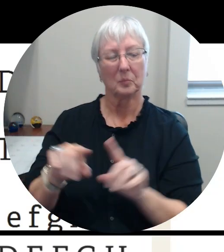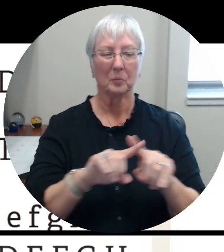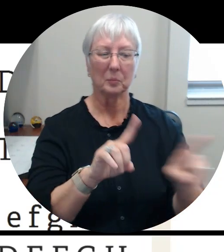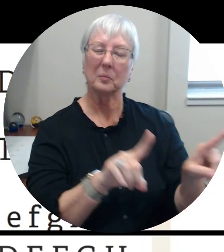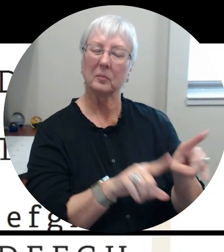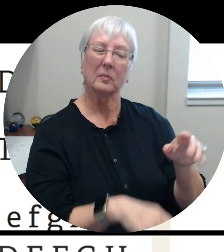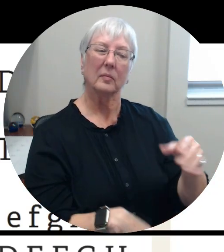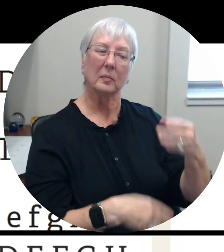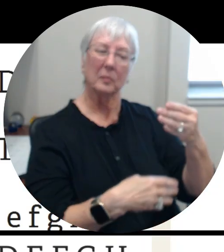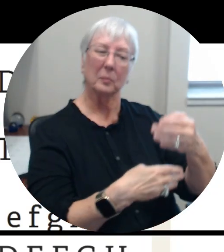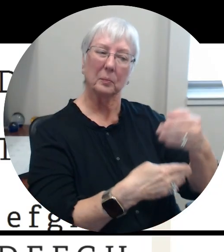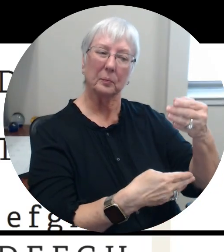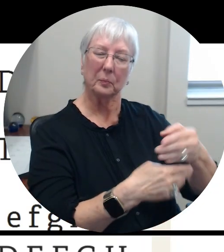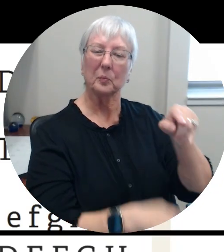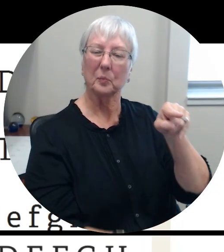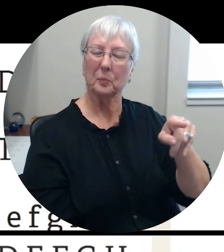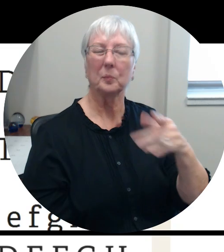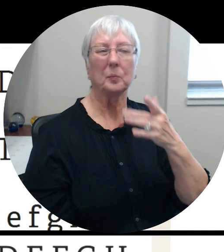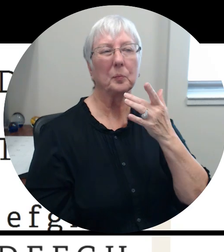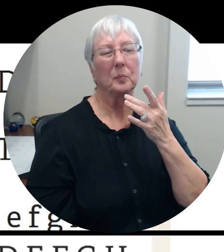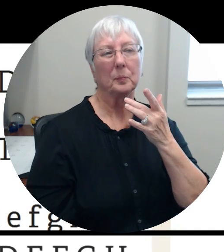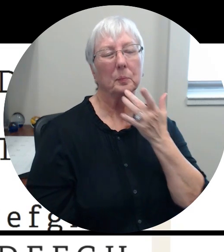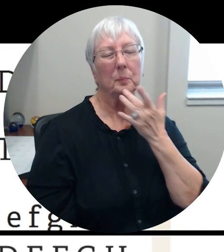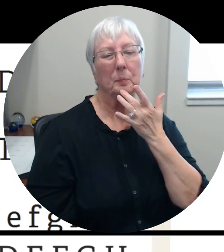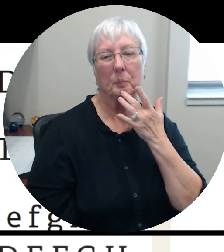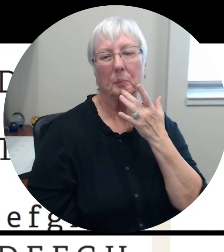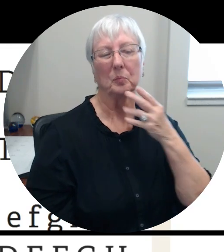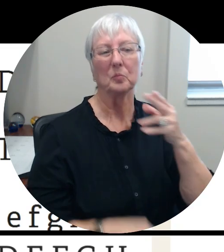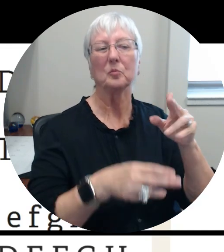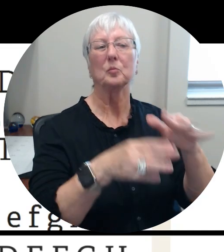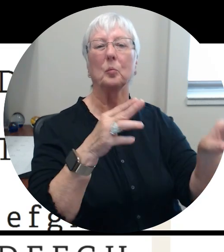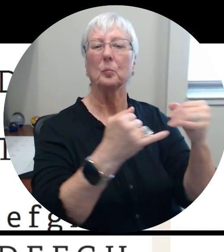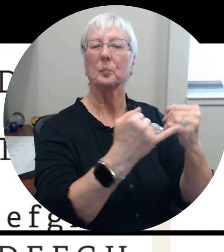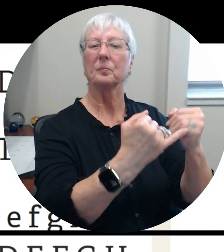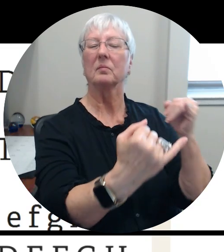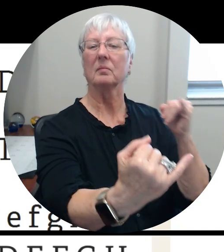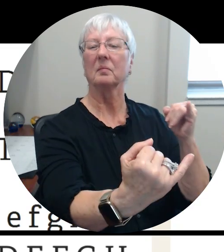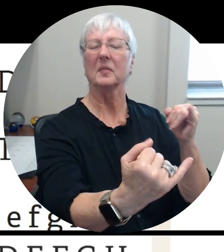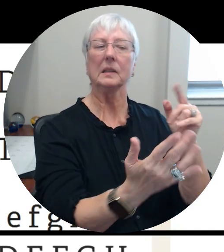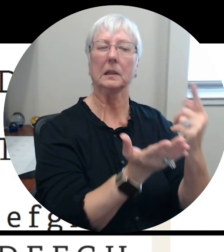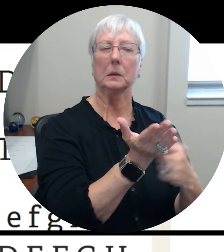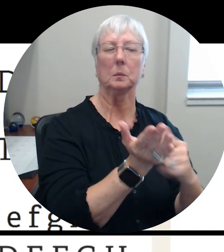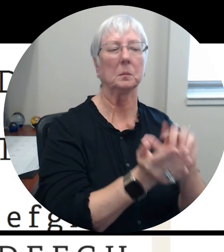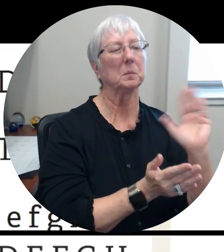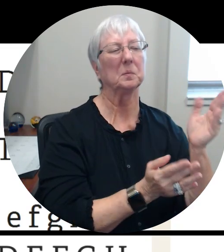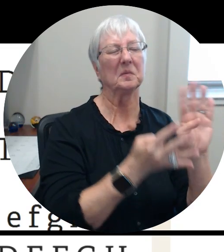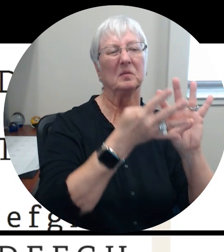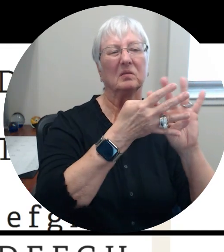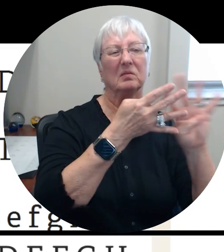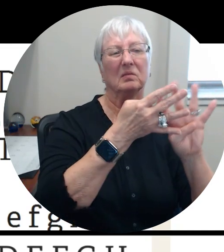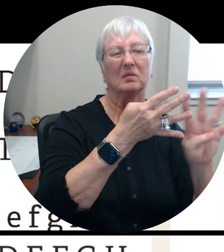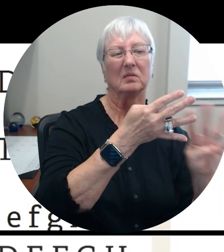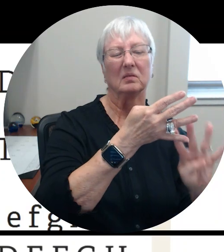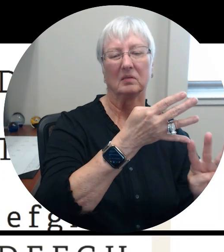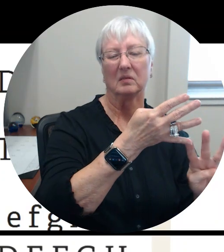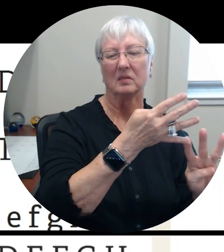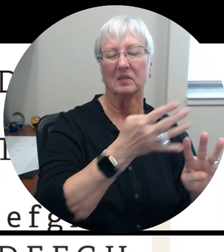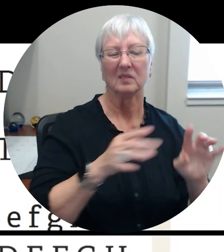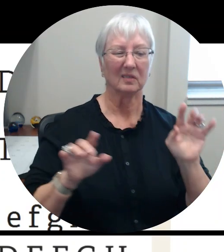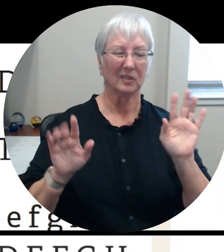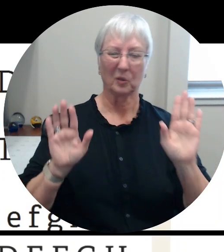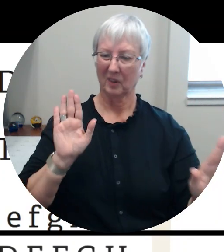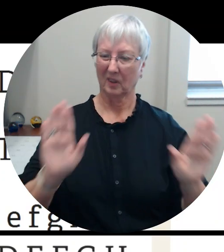line, which sometimes comes at the cost of distorted or jagged edges on a shape. It's really a philosophical difference between the two